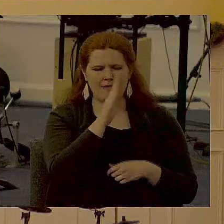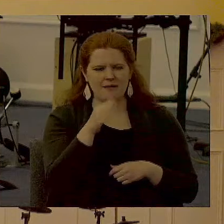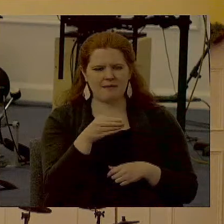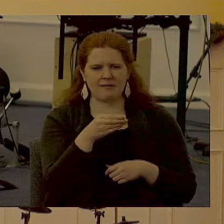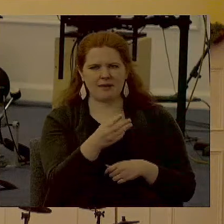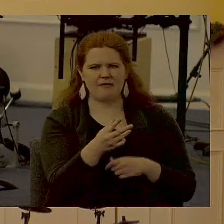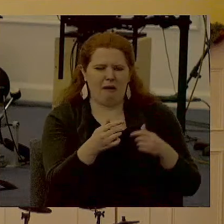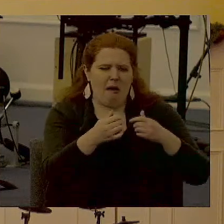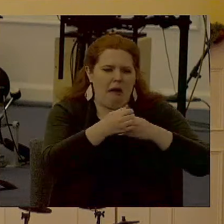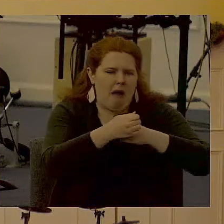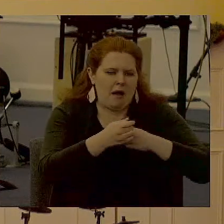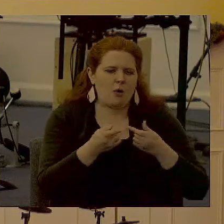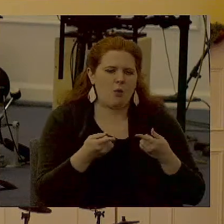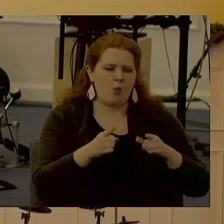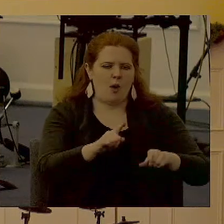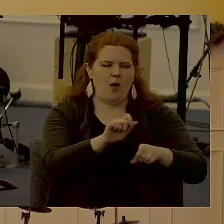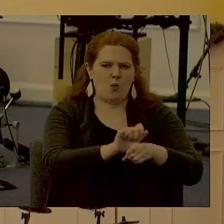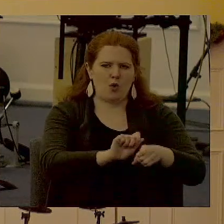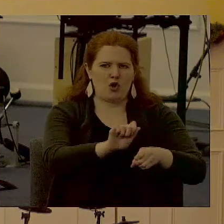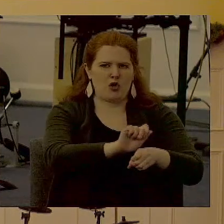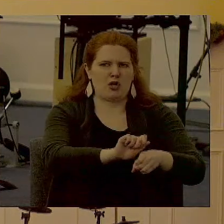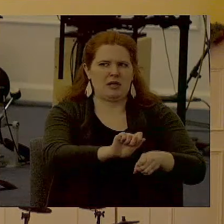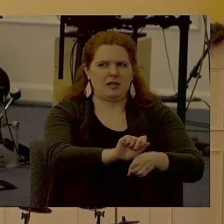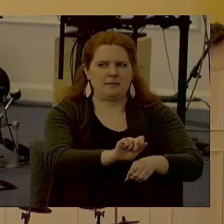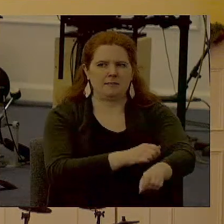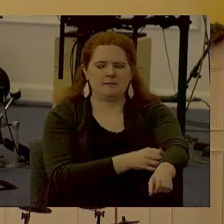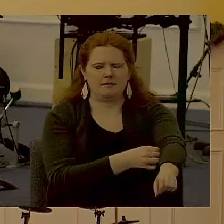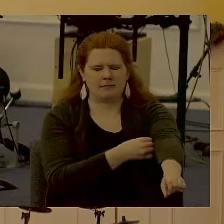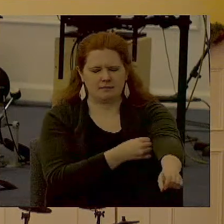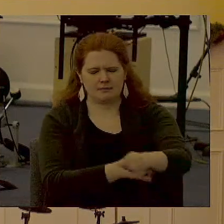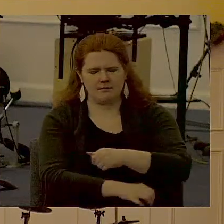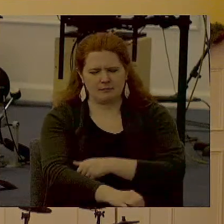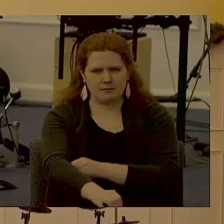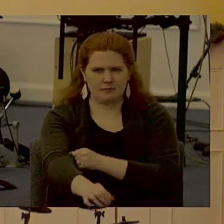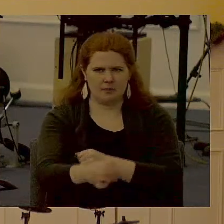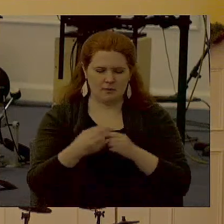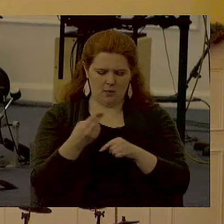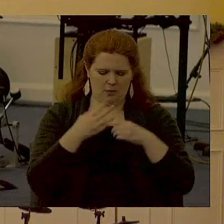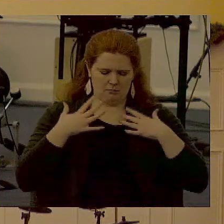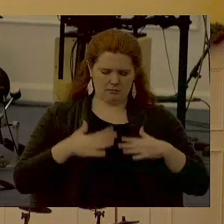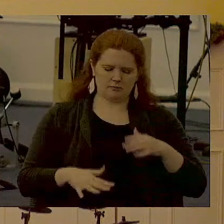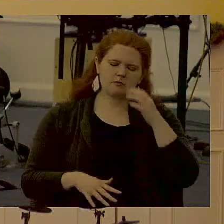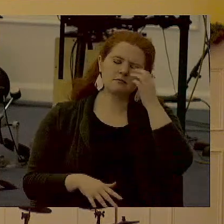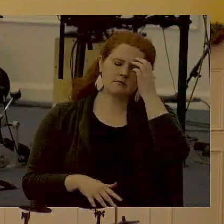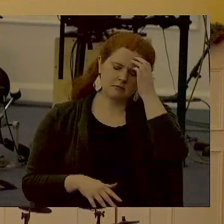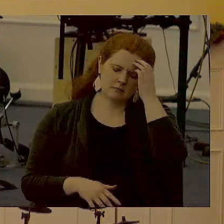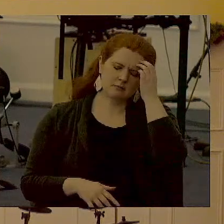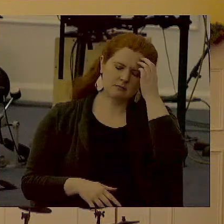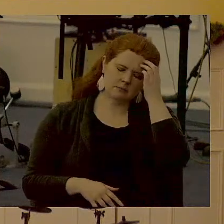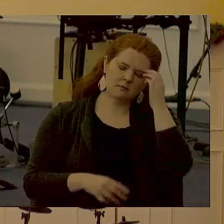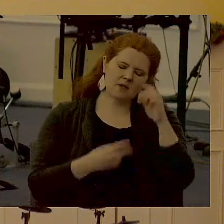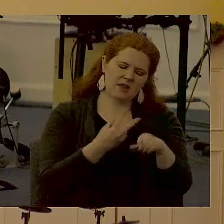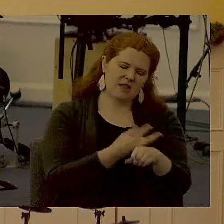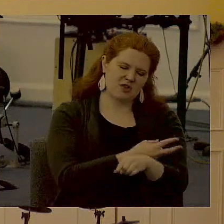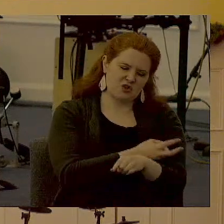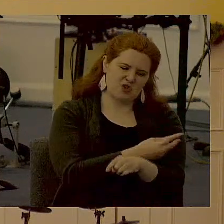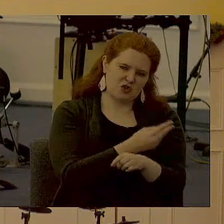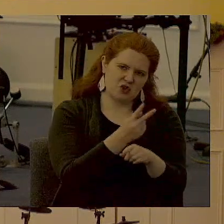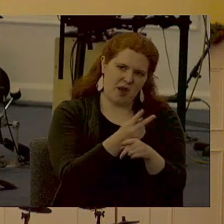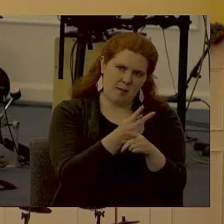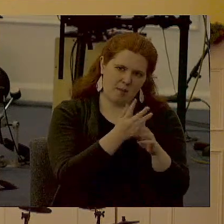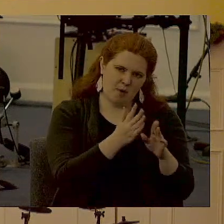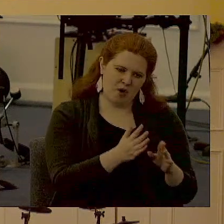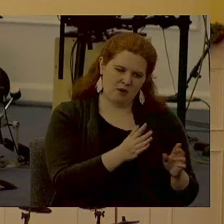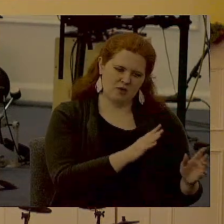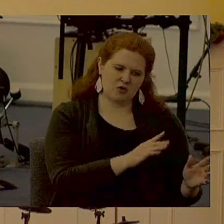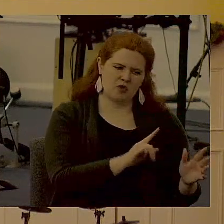man a hug while he was on duty in his coveralls. And yet we're told that these shepherds, they show